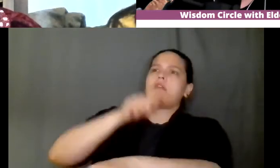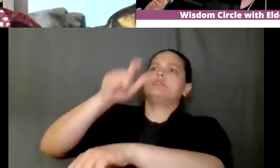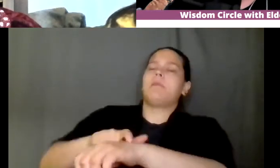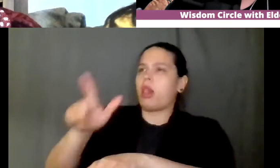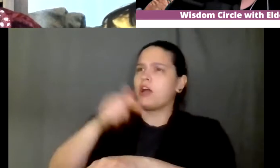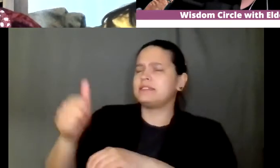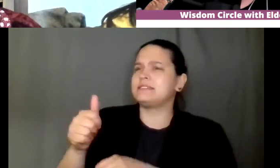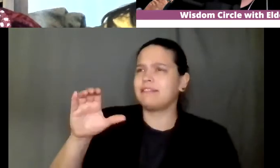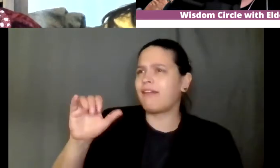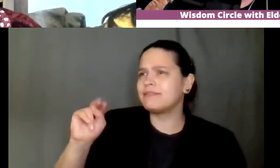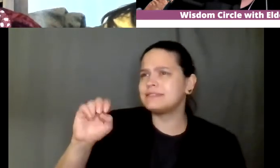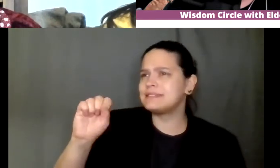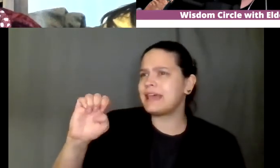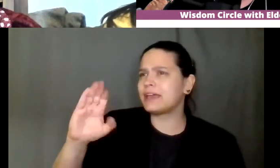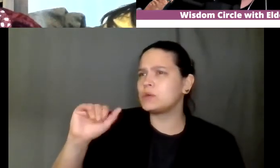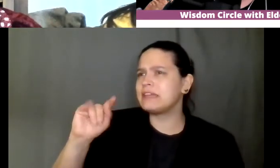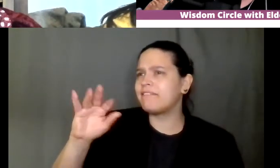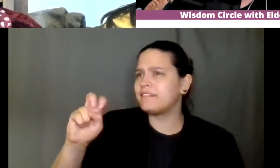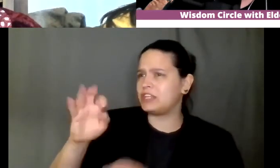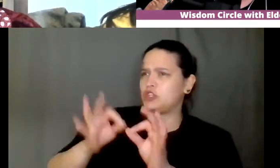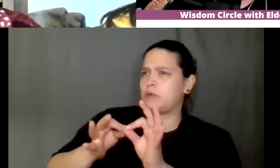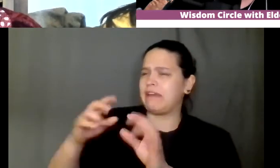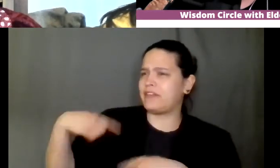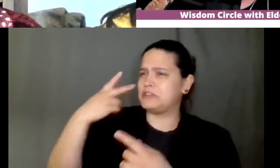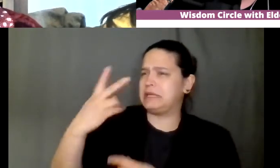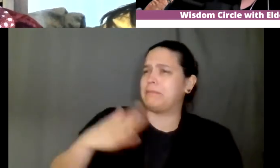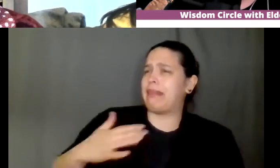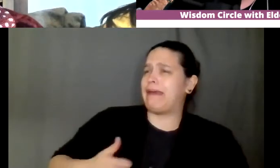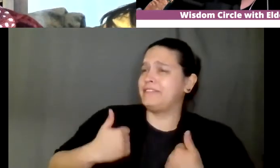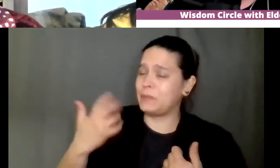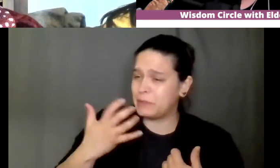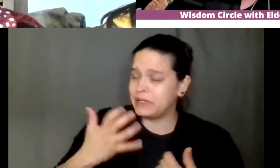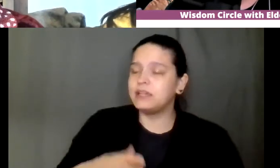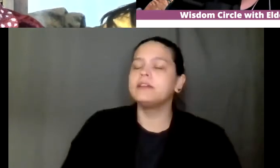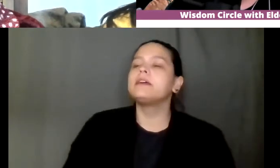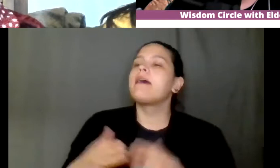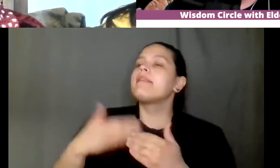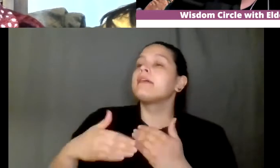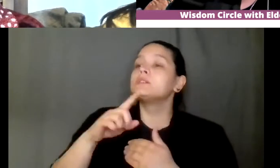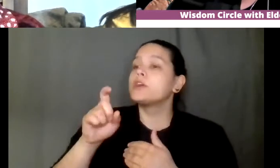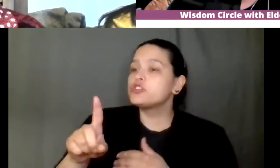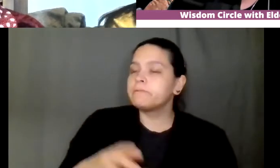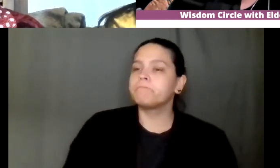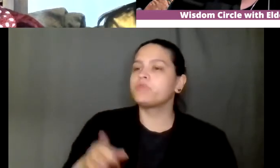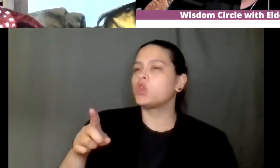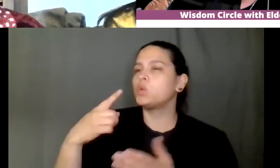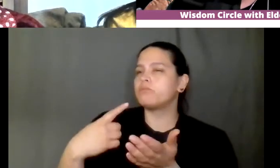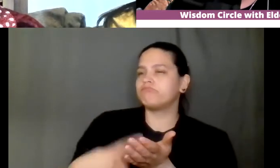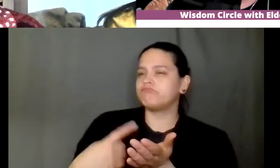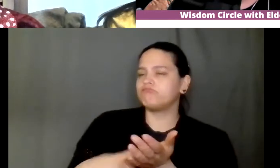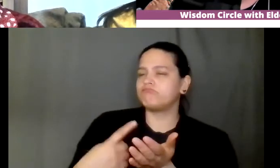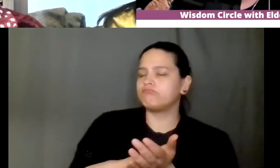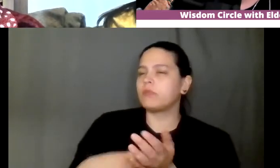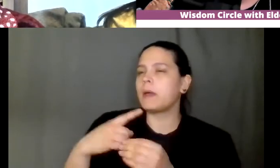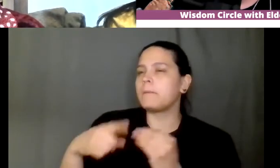going to ask you is, as you talked about tuberculosis, I know a lot of Navajos had tuberculosis back